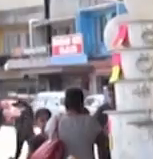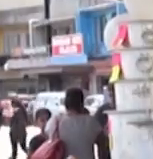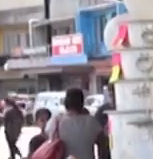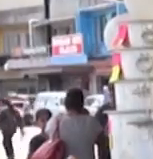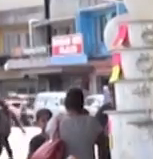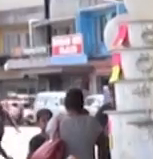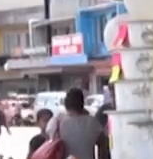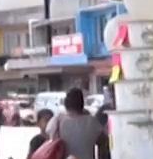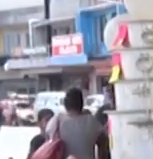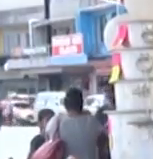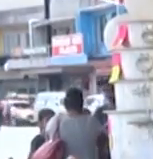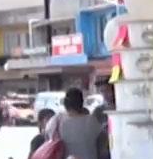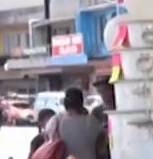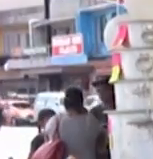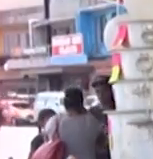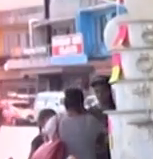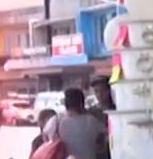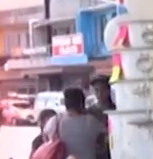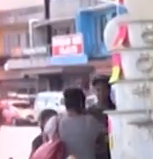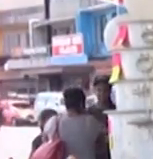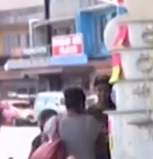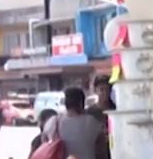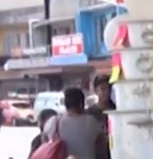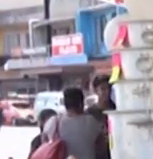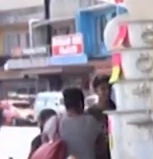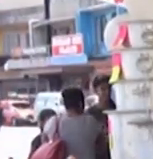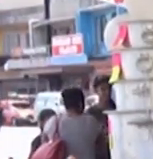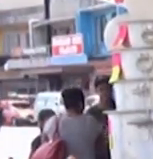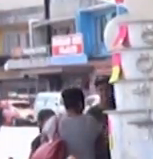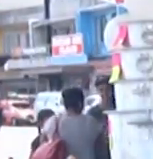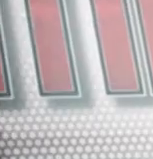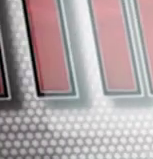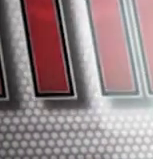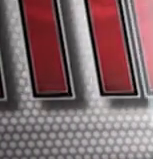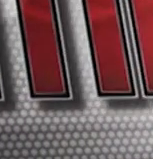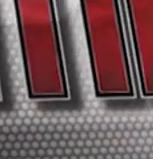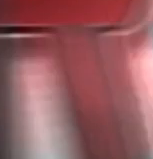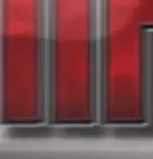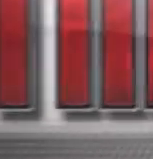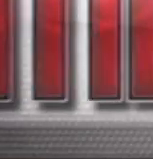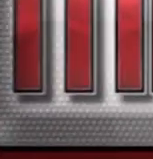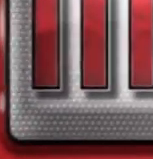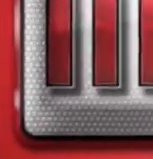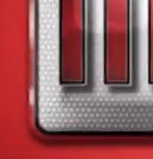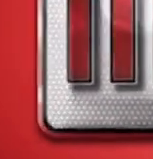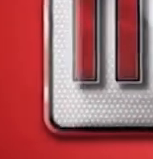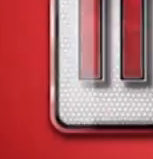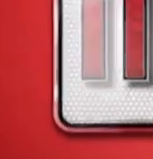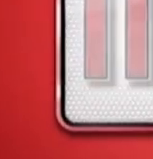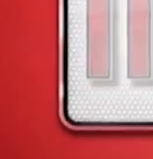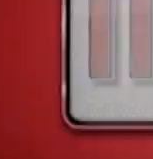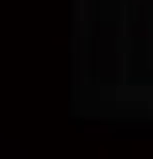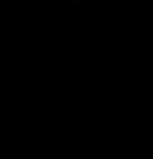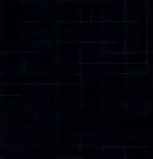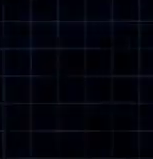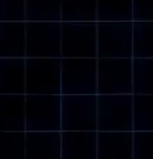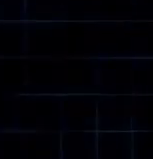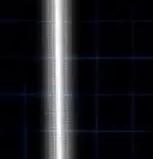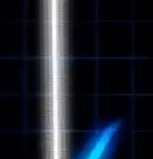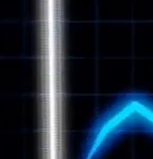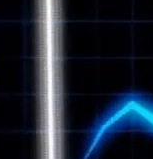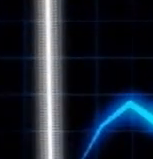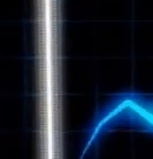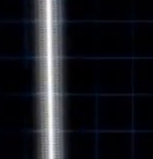My name is Neha and I'm from Kadavi, and Mirchi FM, it's hot. Mirchi FM, it's hot.